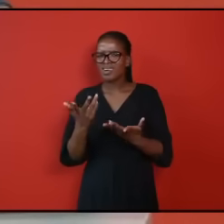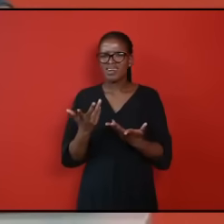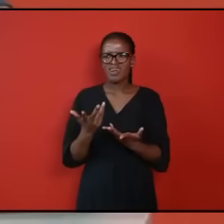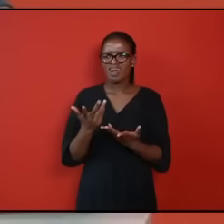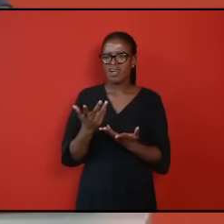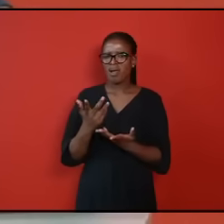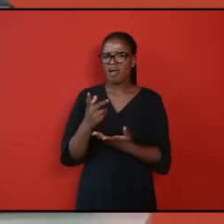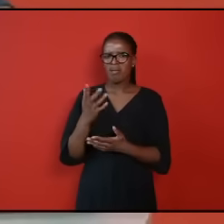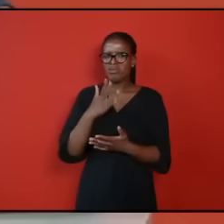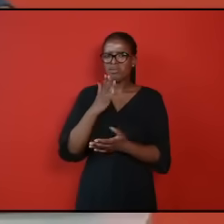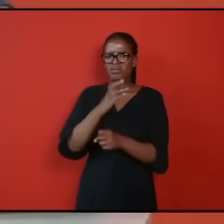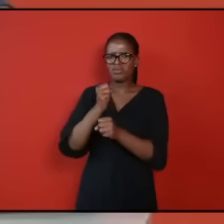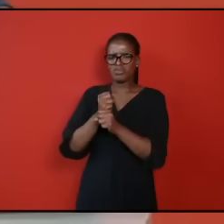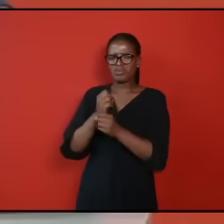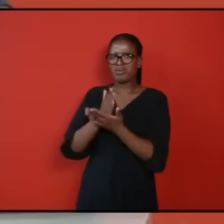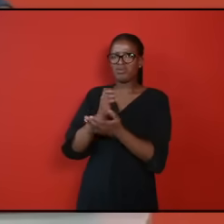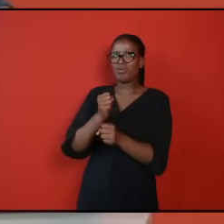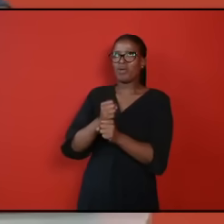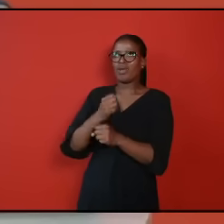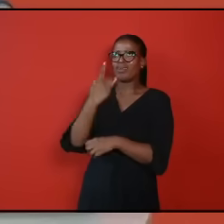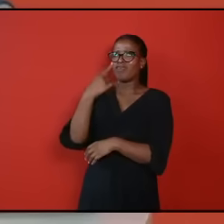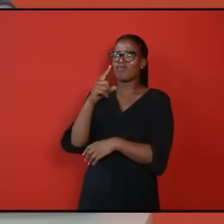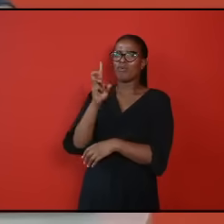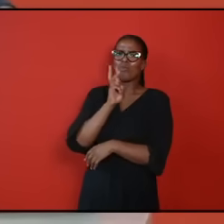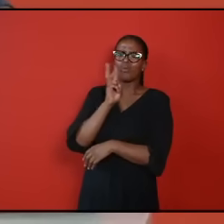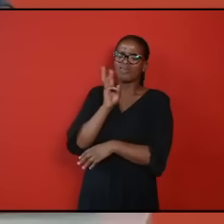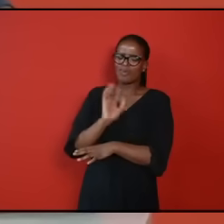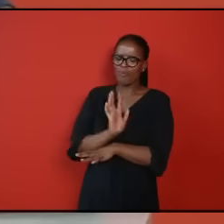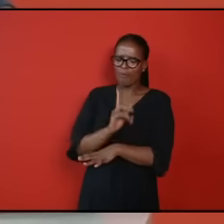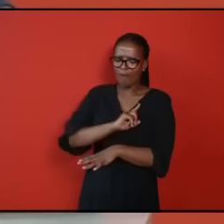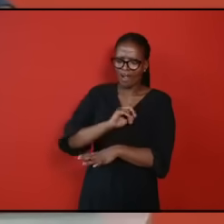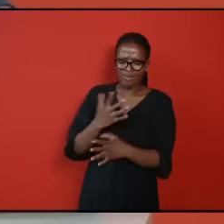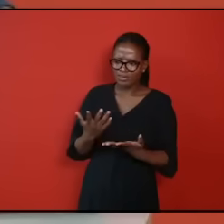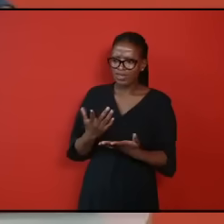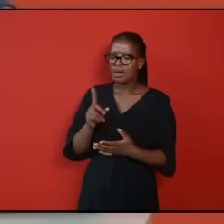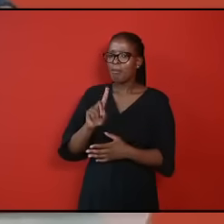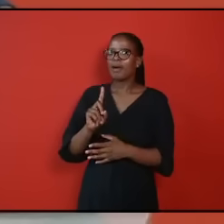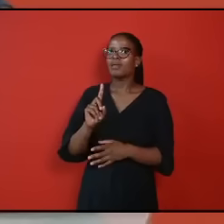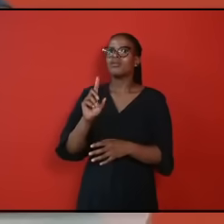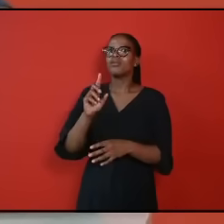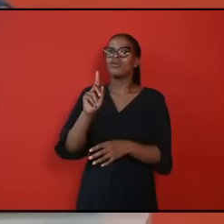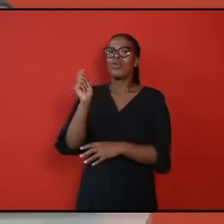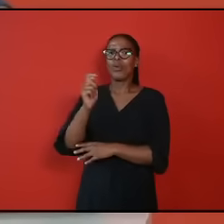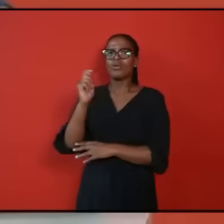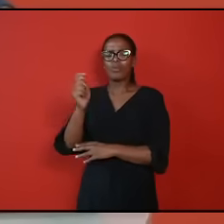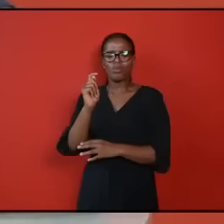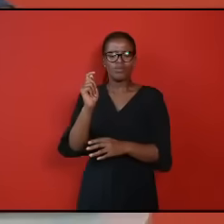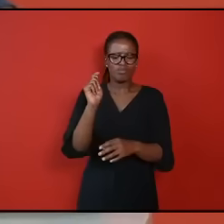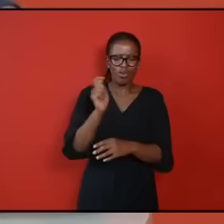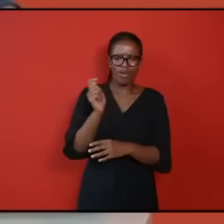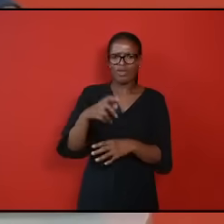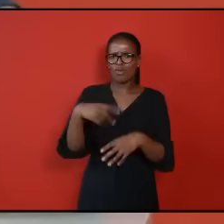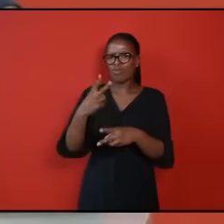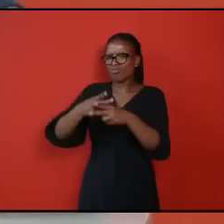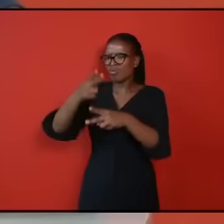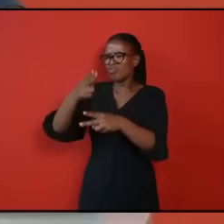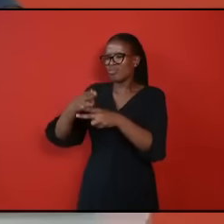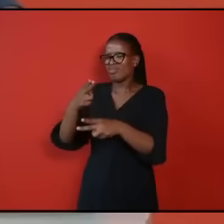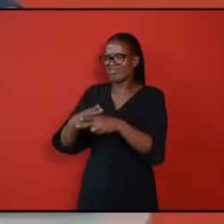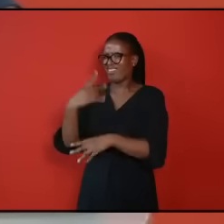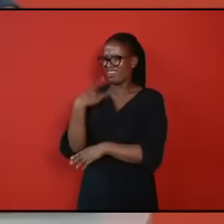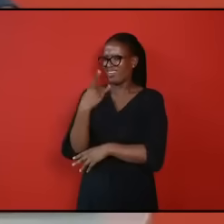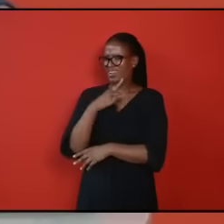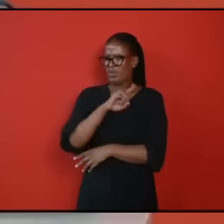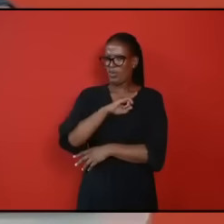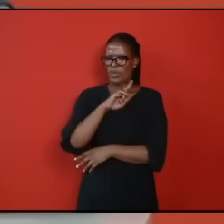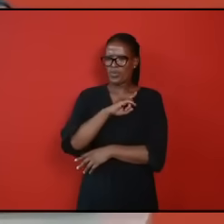for water. They cry for toilet, toilet this, toilet politics. So I don't